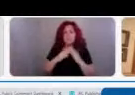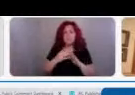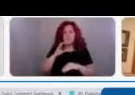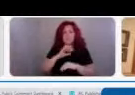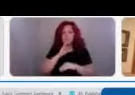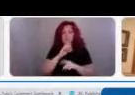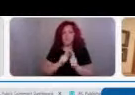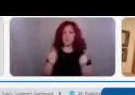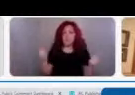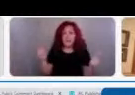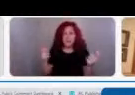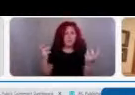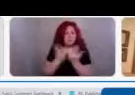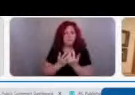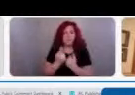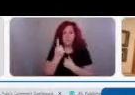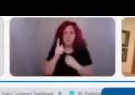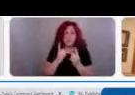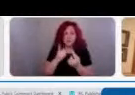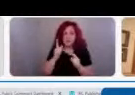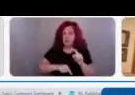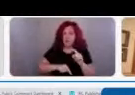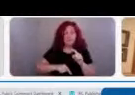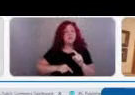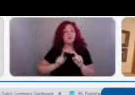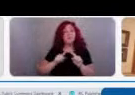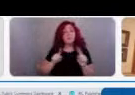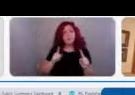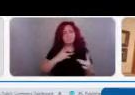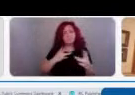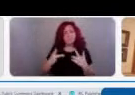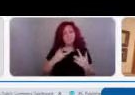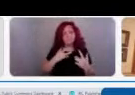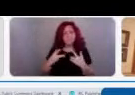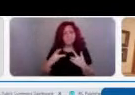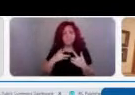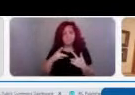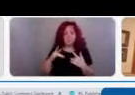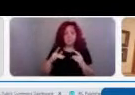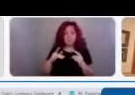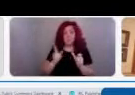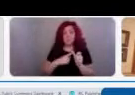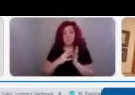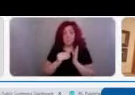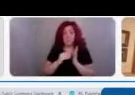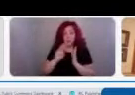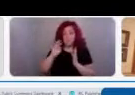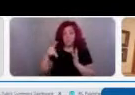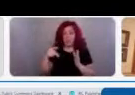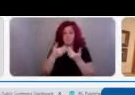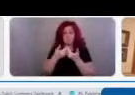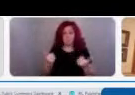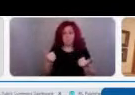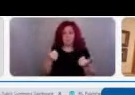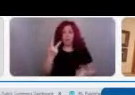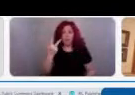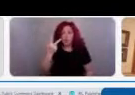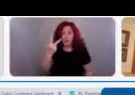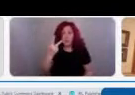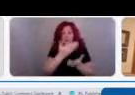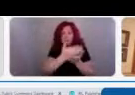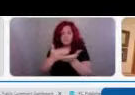big to fit into just one district but i'm very concerned that the draft map cuts it into three i would really like the commissioners to